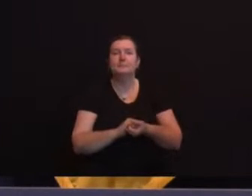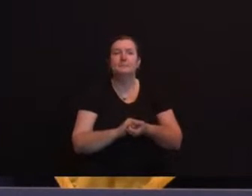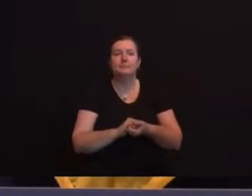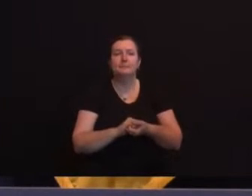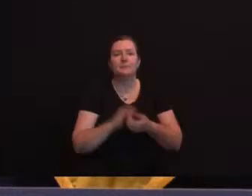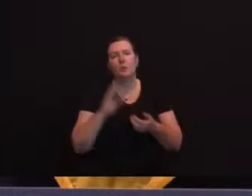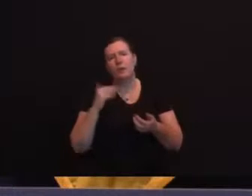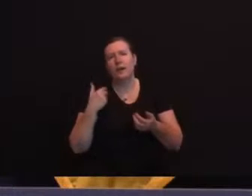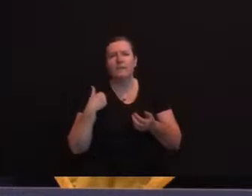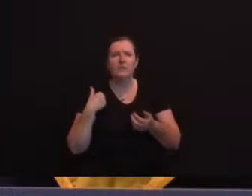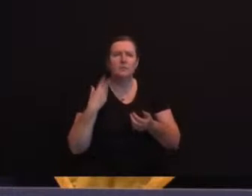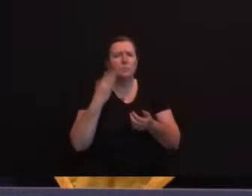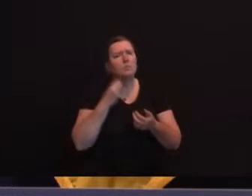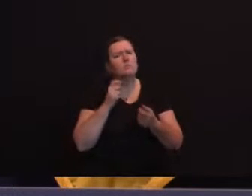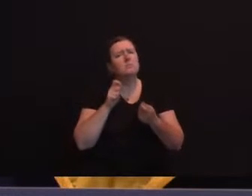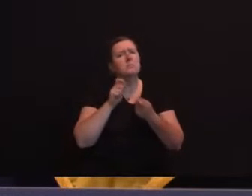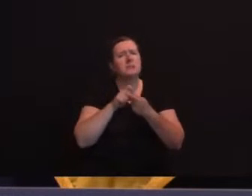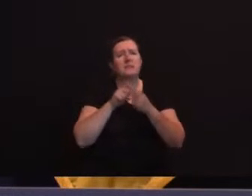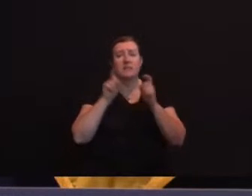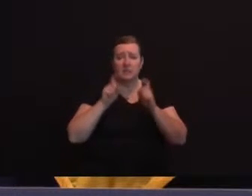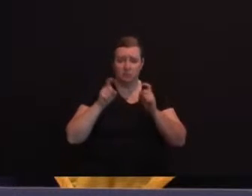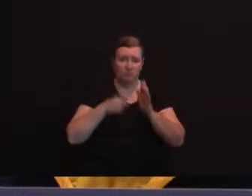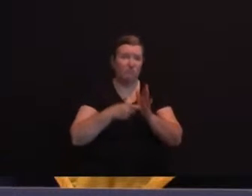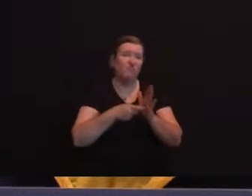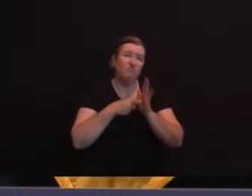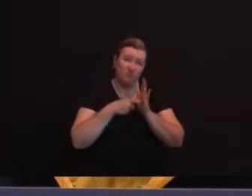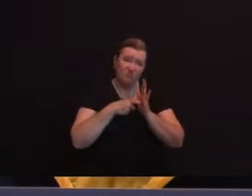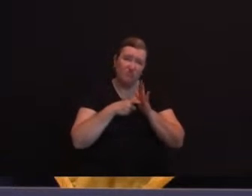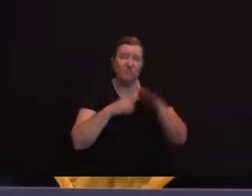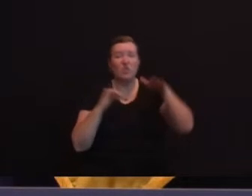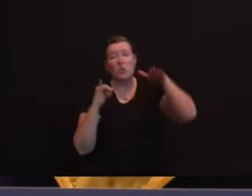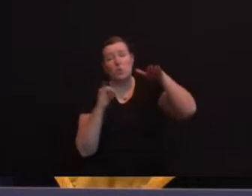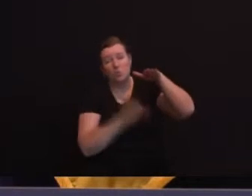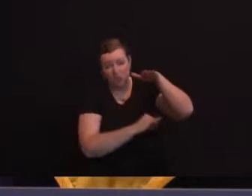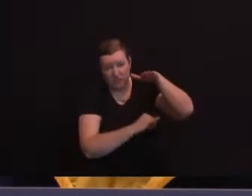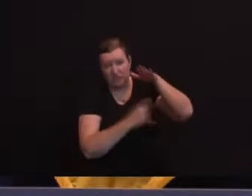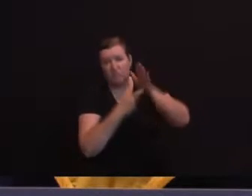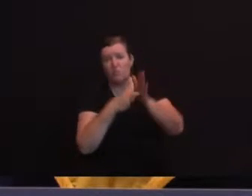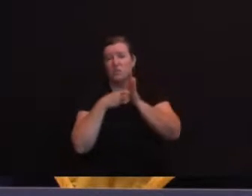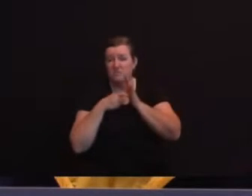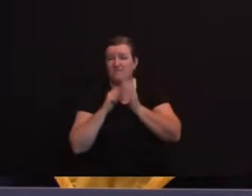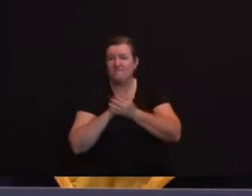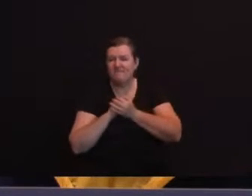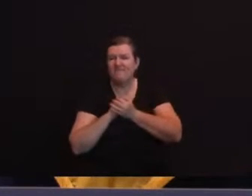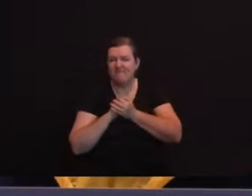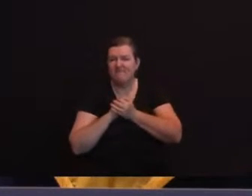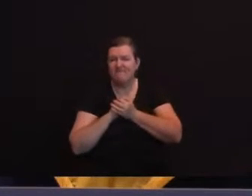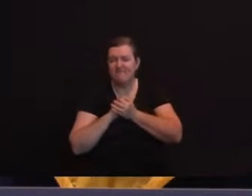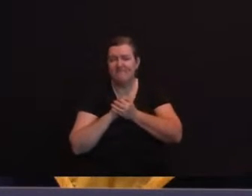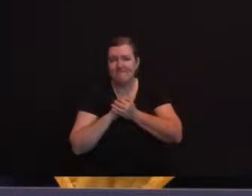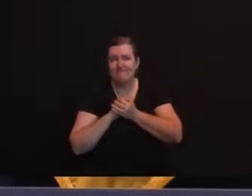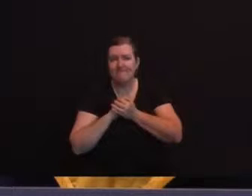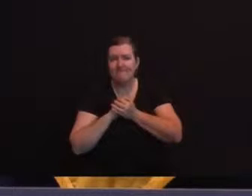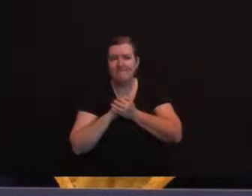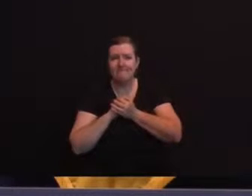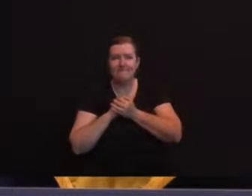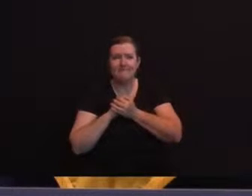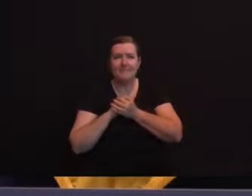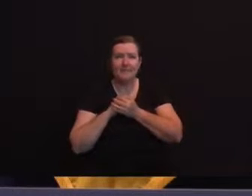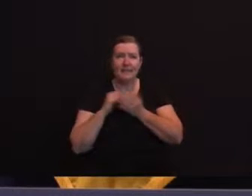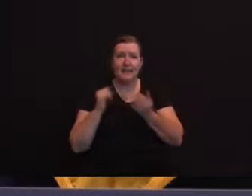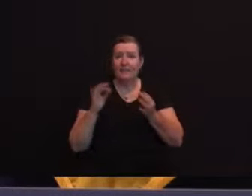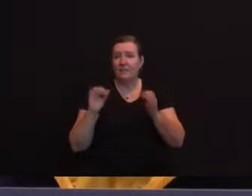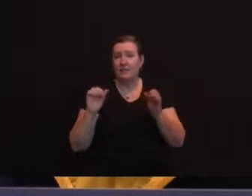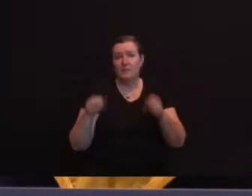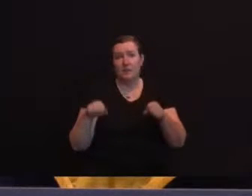testing requirement and quarantining requirement associated with that. and if at all possible, unless